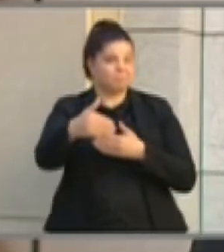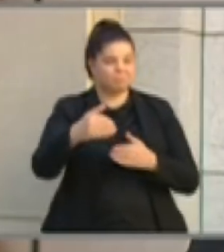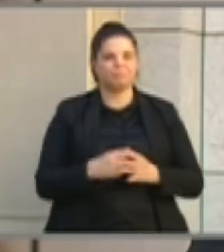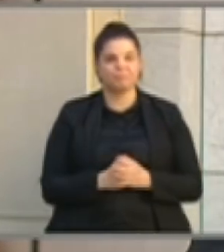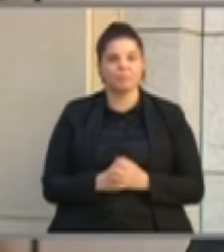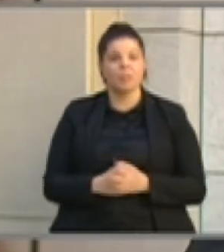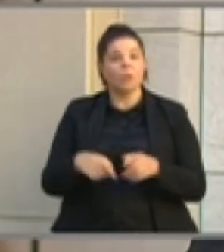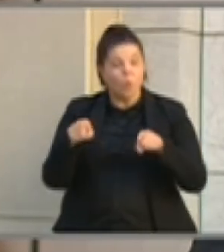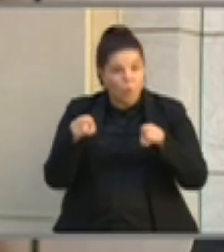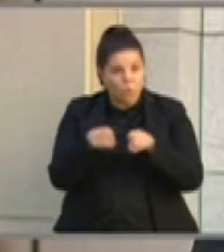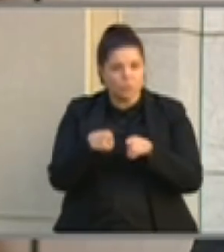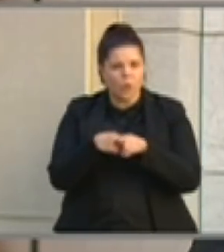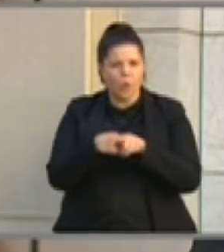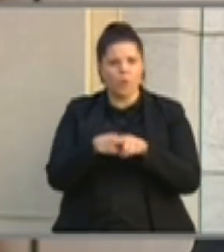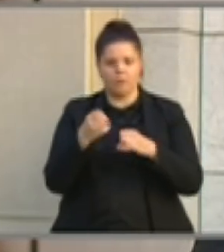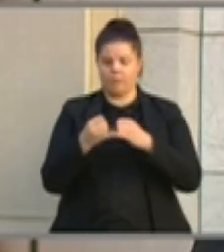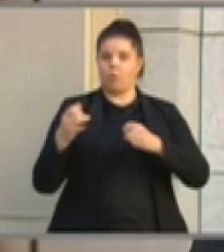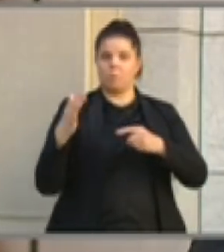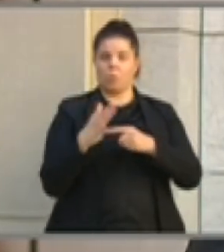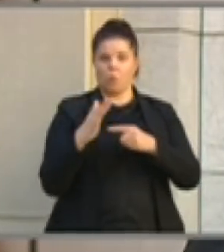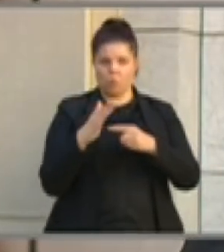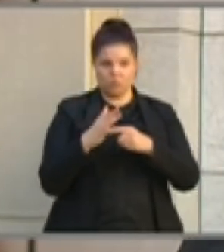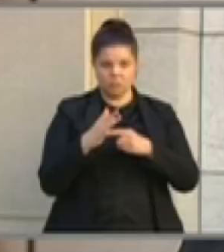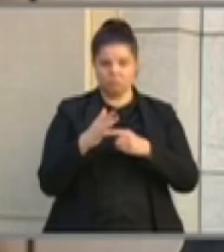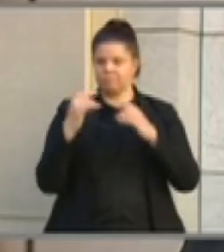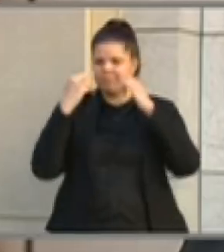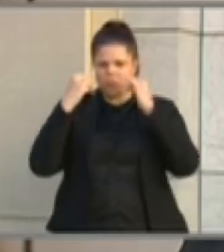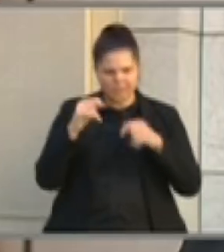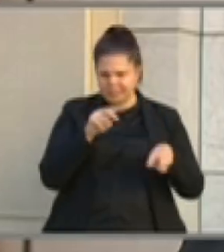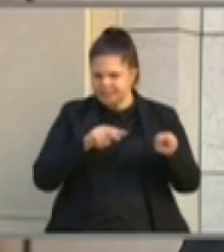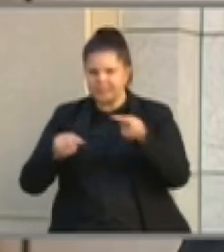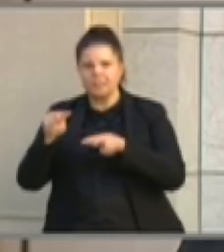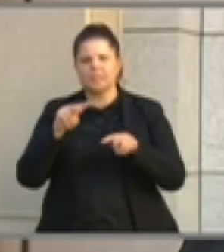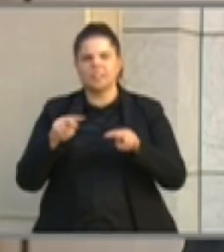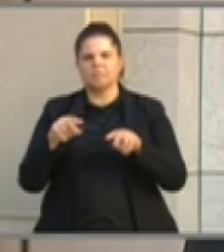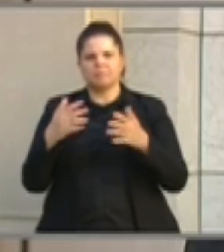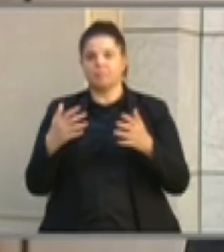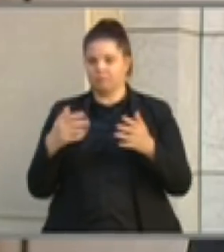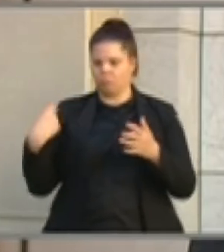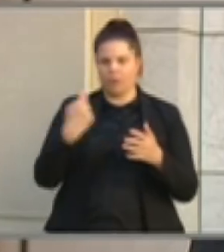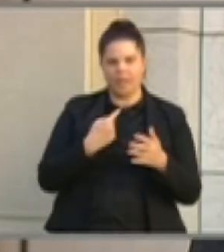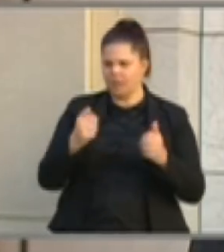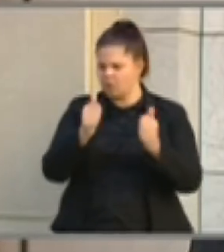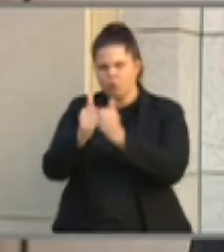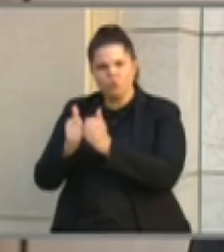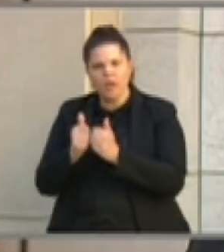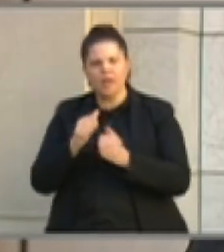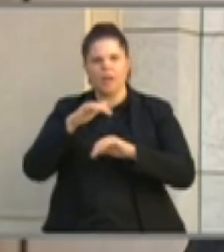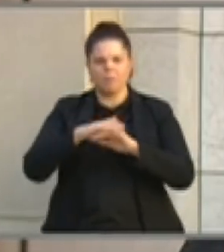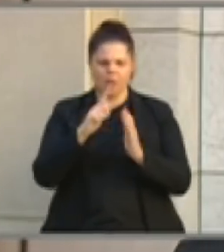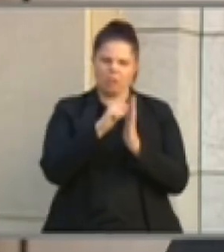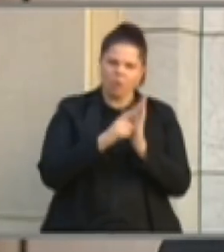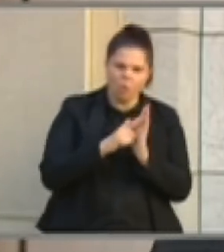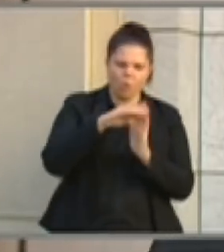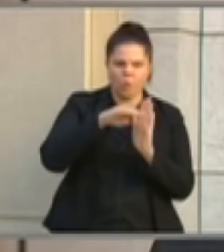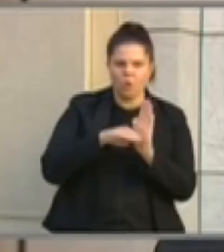that, it would be important to ensure that if there was agreement reached on the legislation